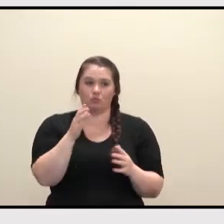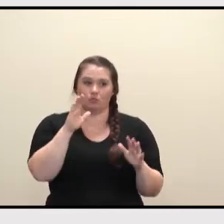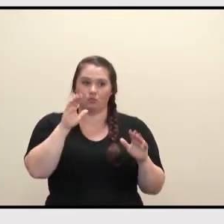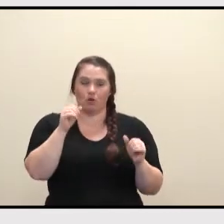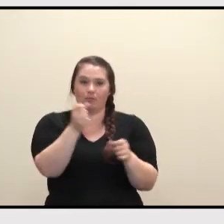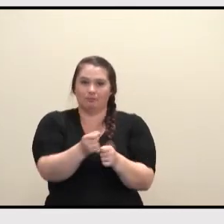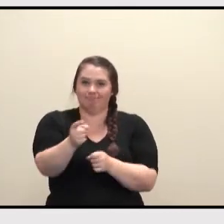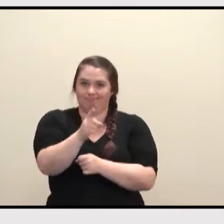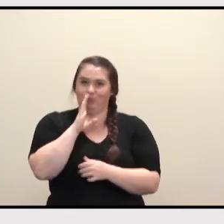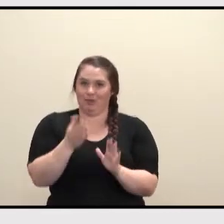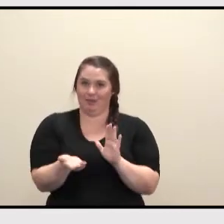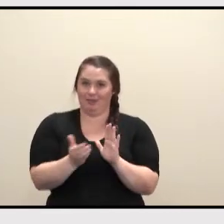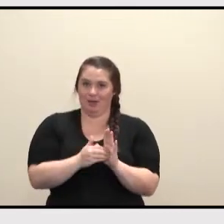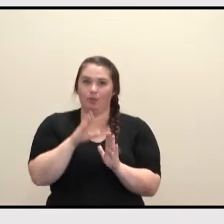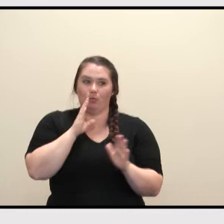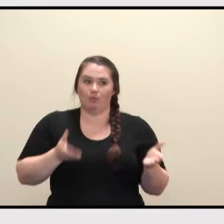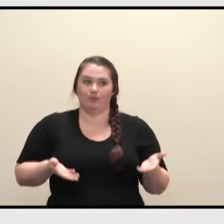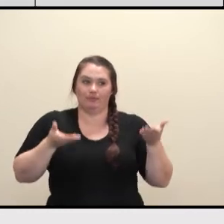provide recommendations as needed.